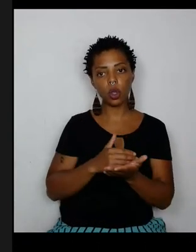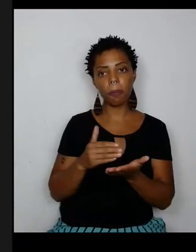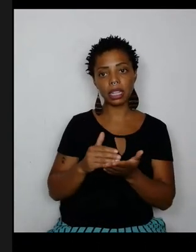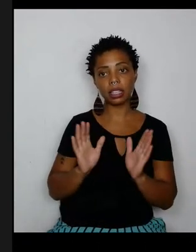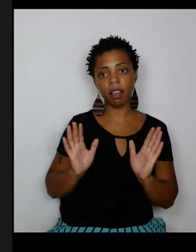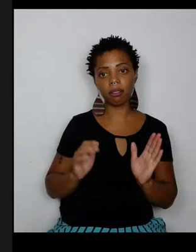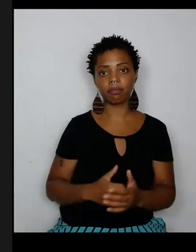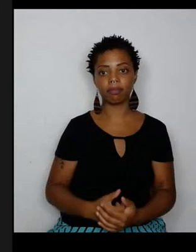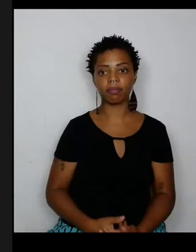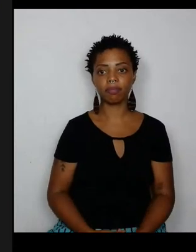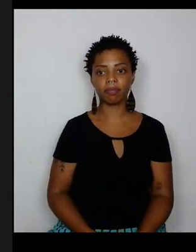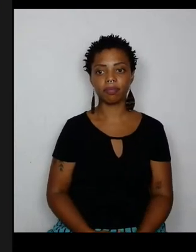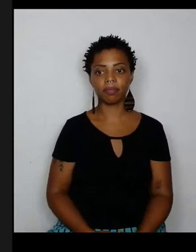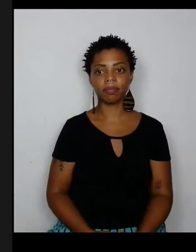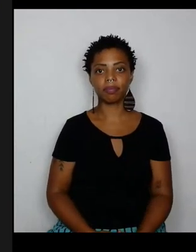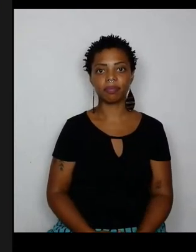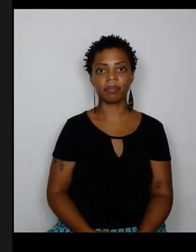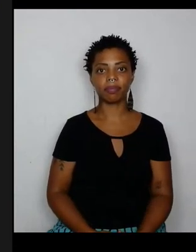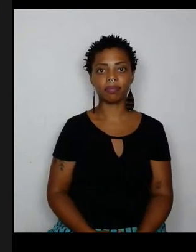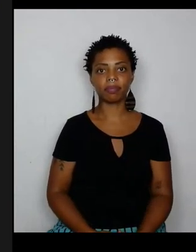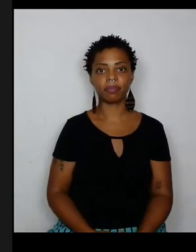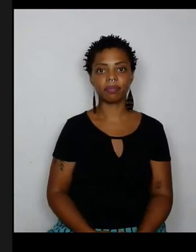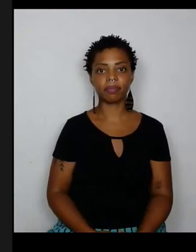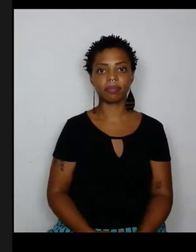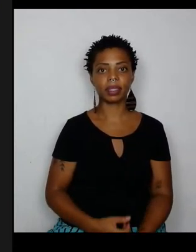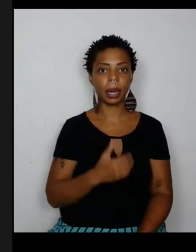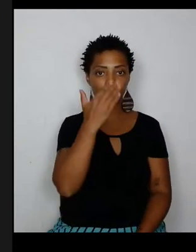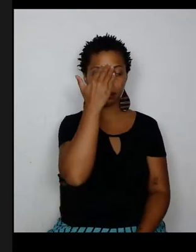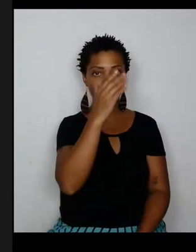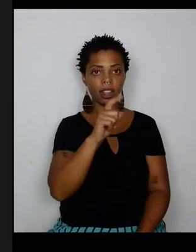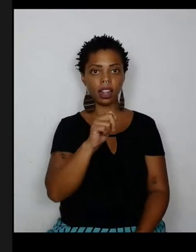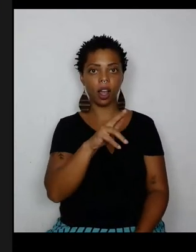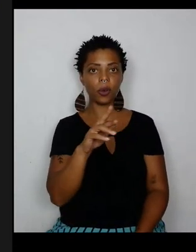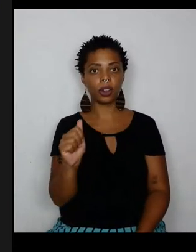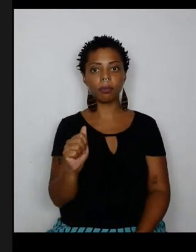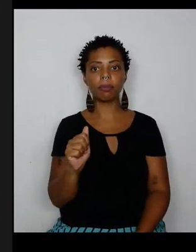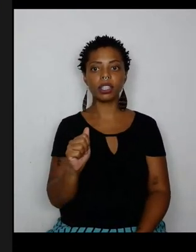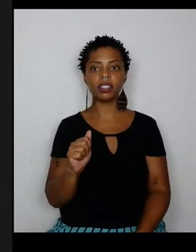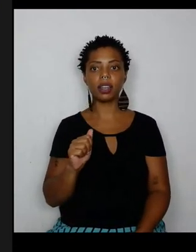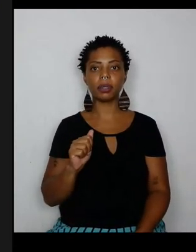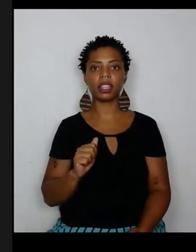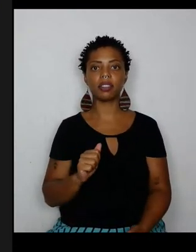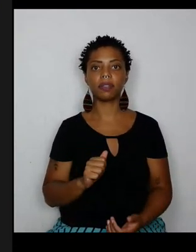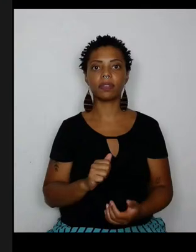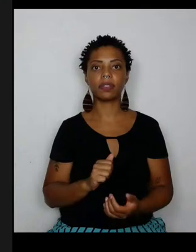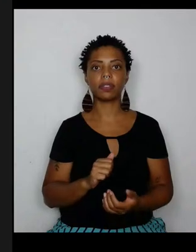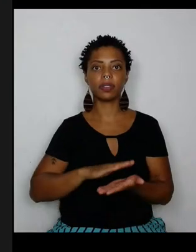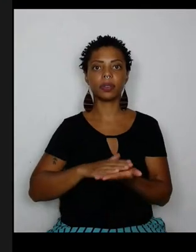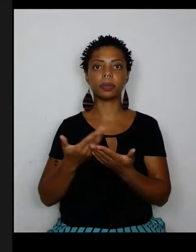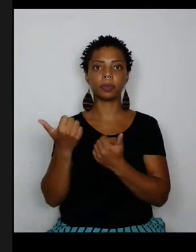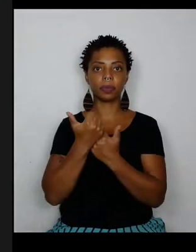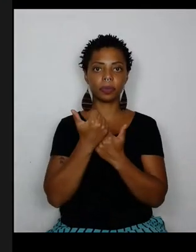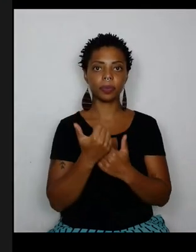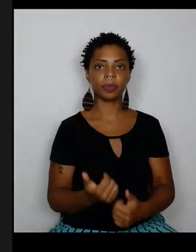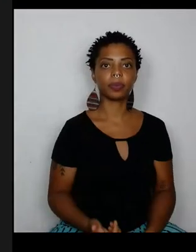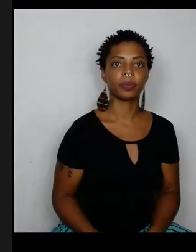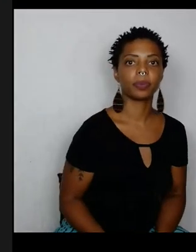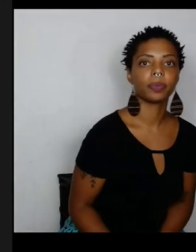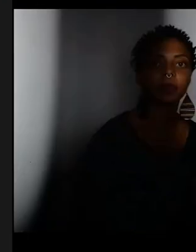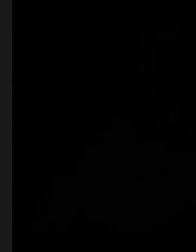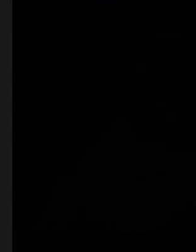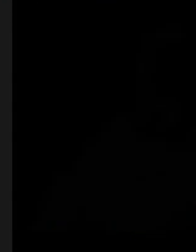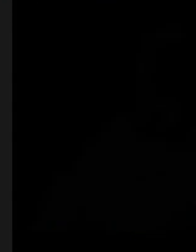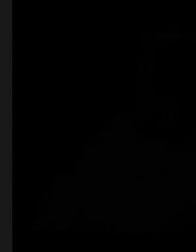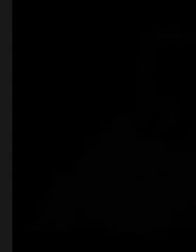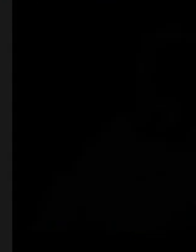thank you laura uh so the question of how critics received go girls a fascinating and